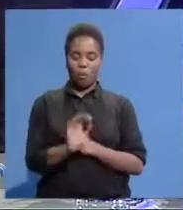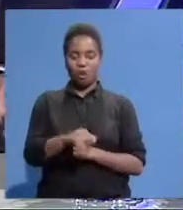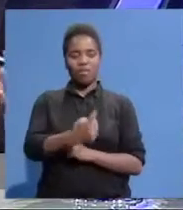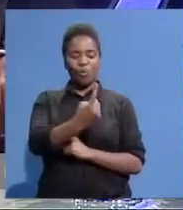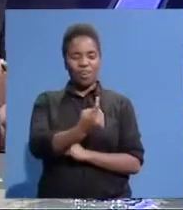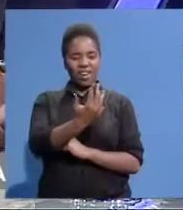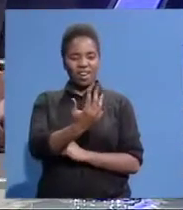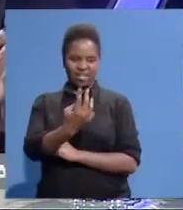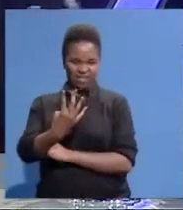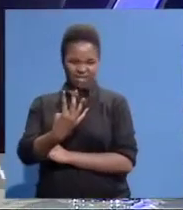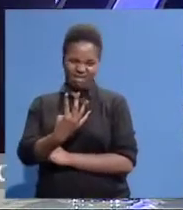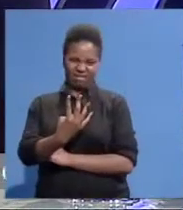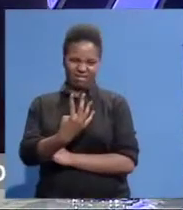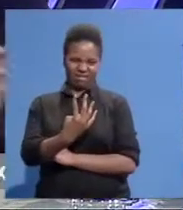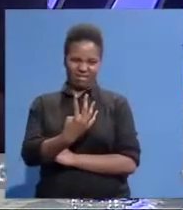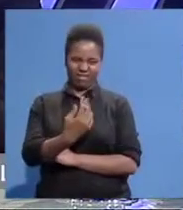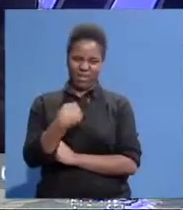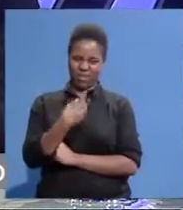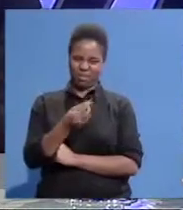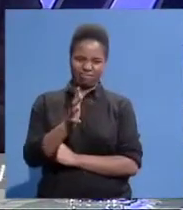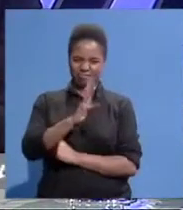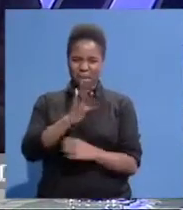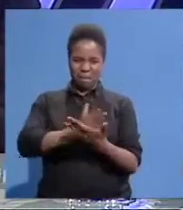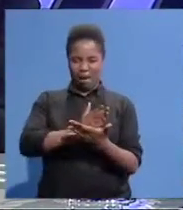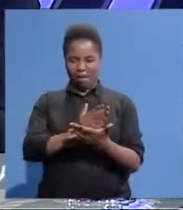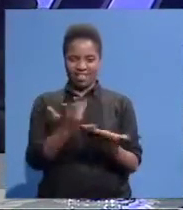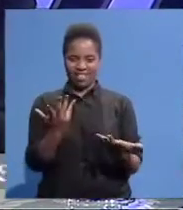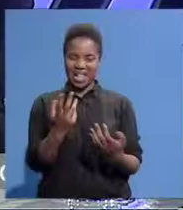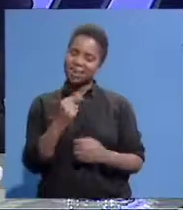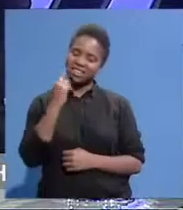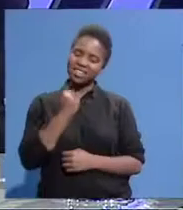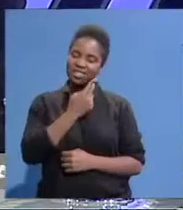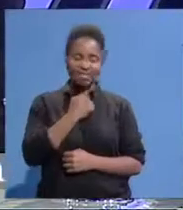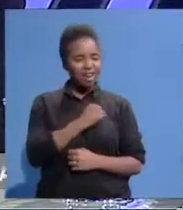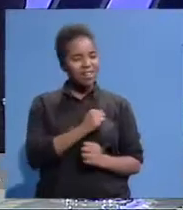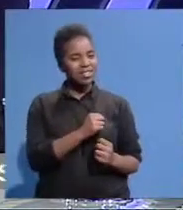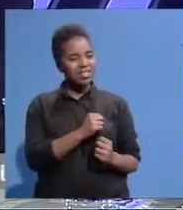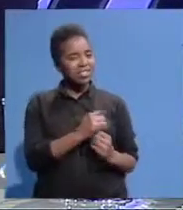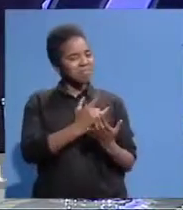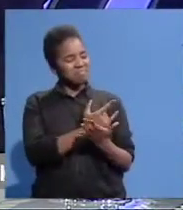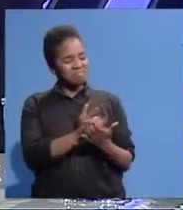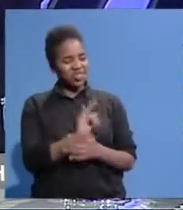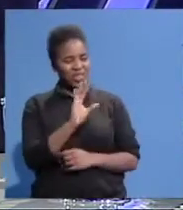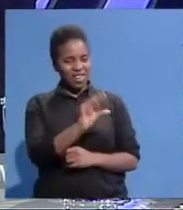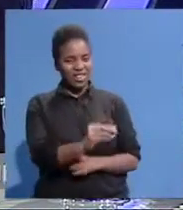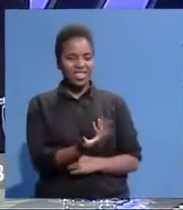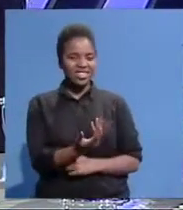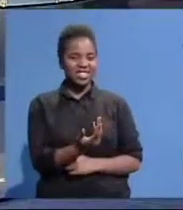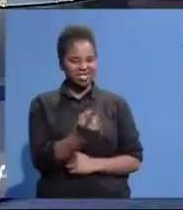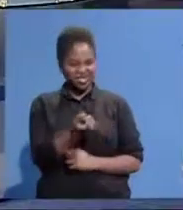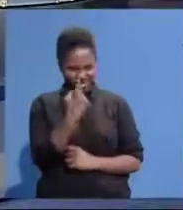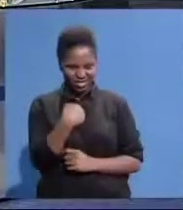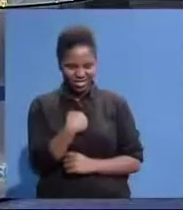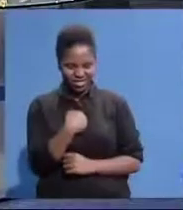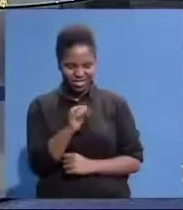a former exile, so you're not in that age group. You're somewhere in the middle, which is quite nice to actually be chatting to somebody in this particular group. You understand what I'm